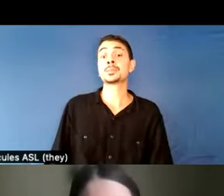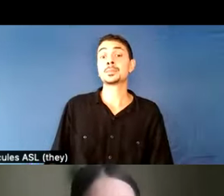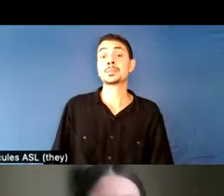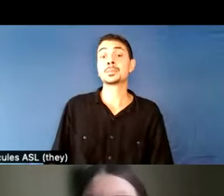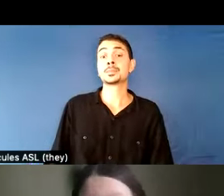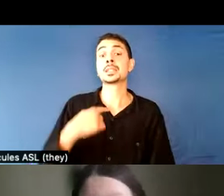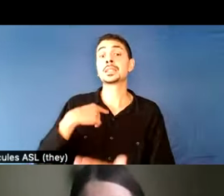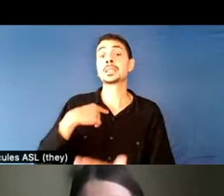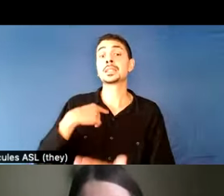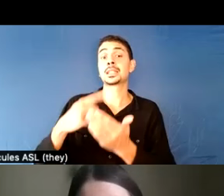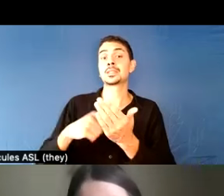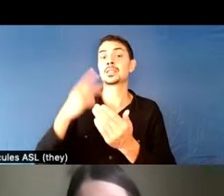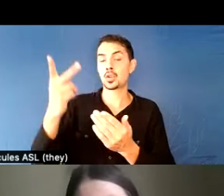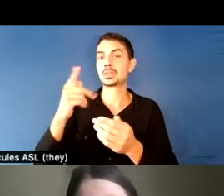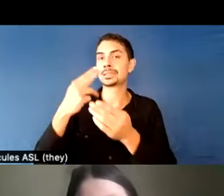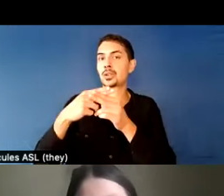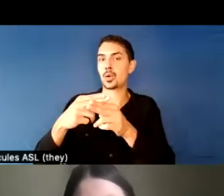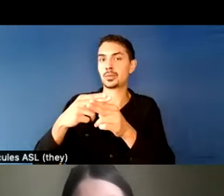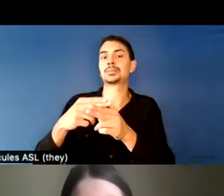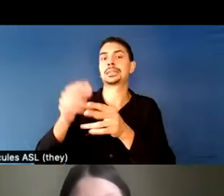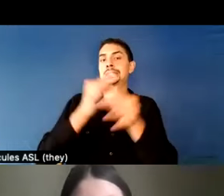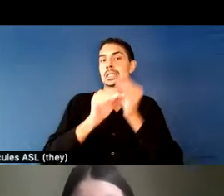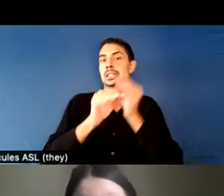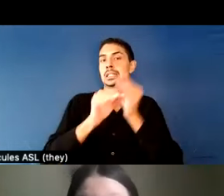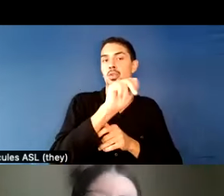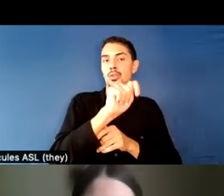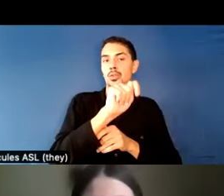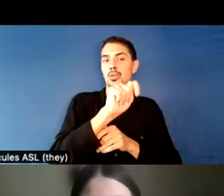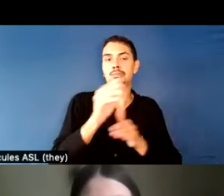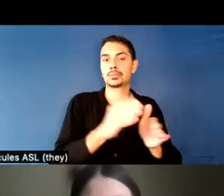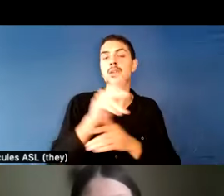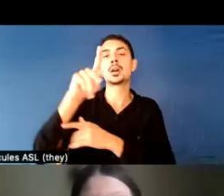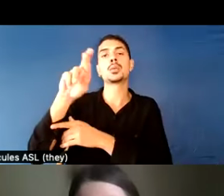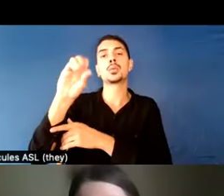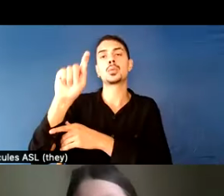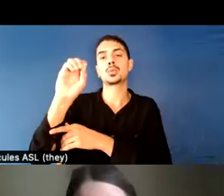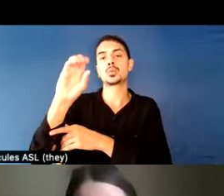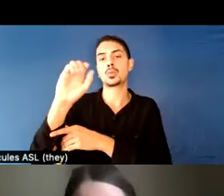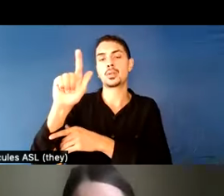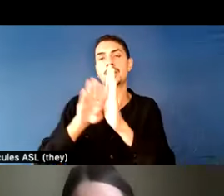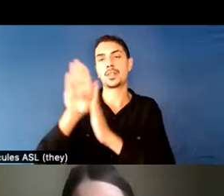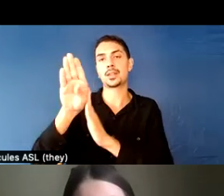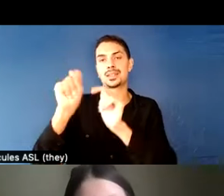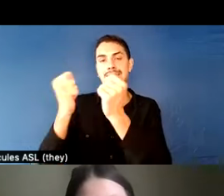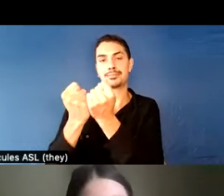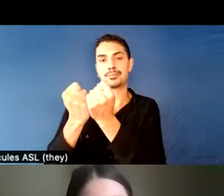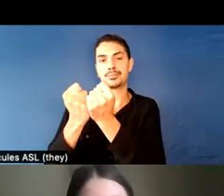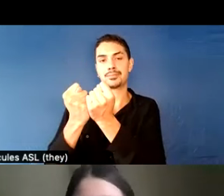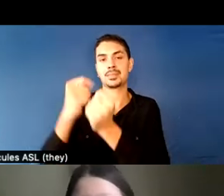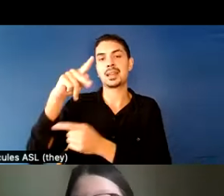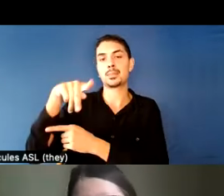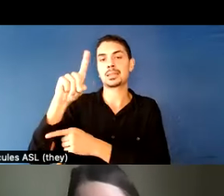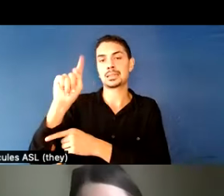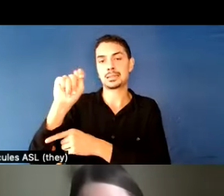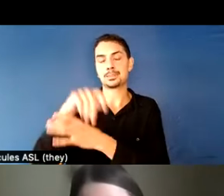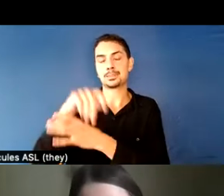response teams called protocol development teams. When these SARTs started getting really big across the country,